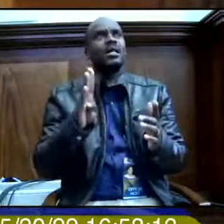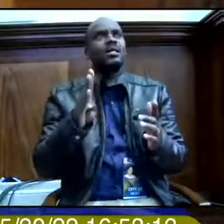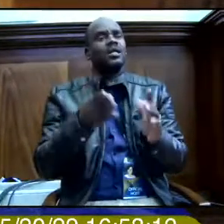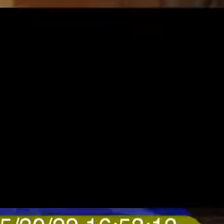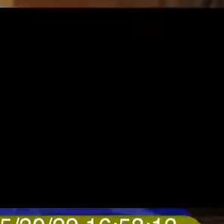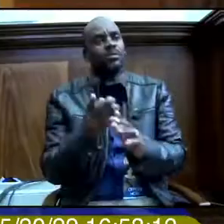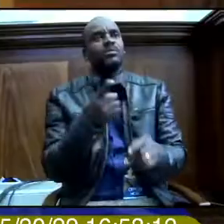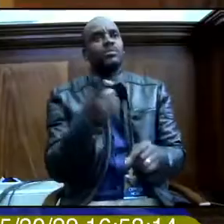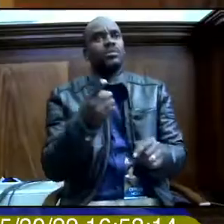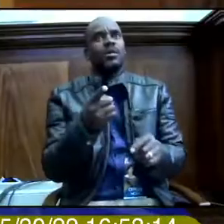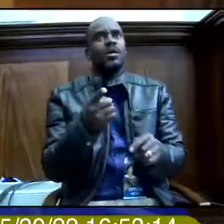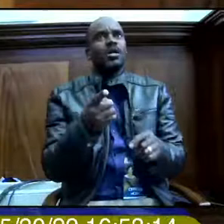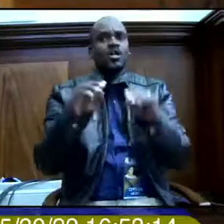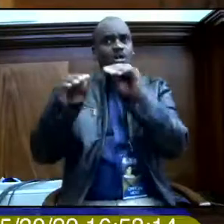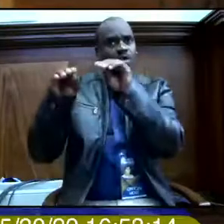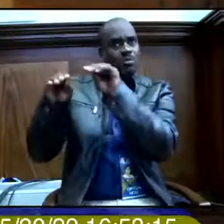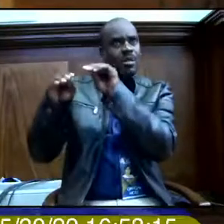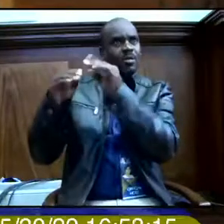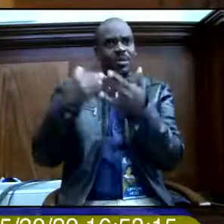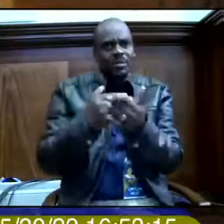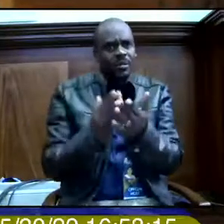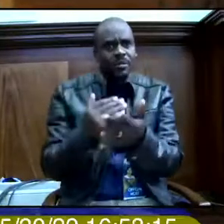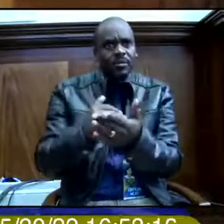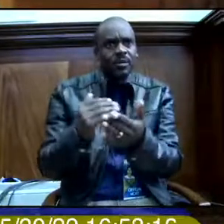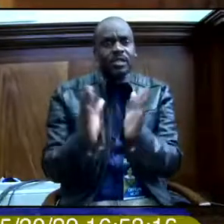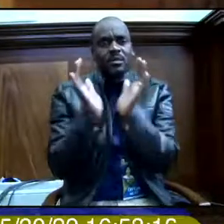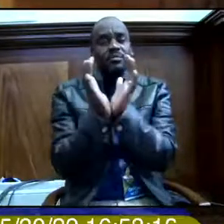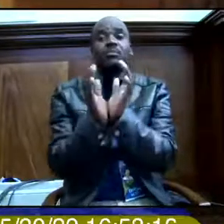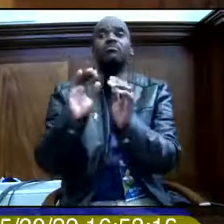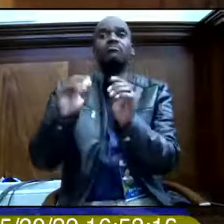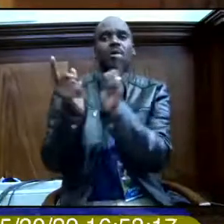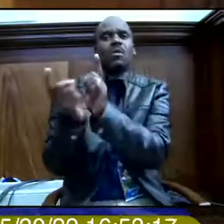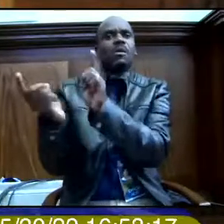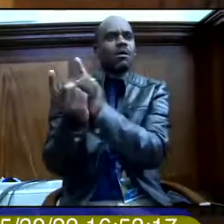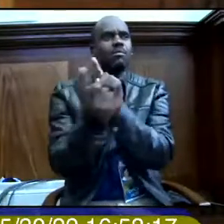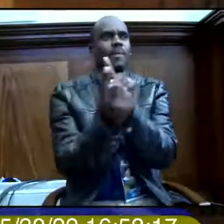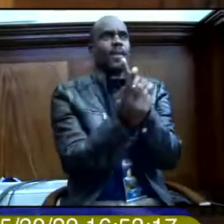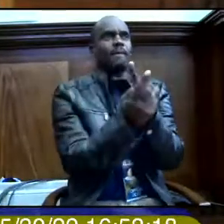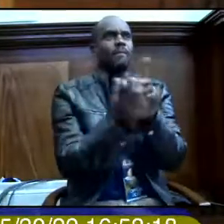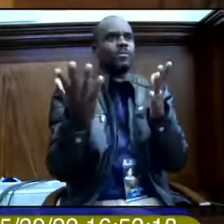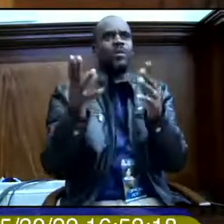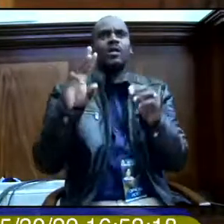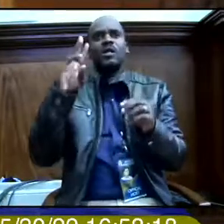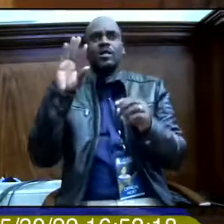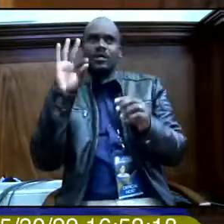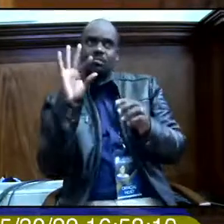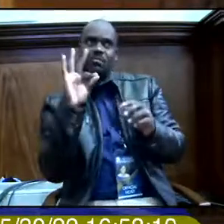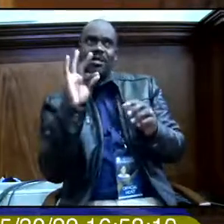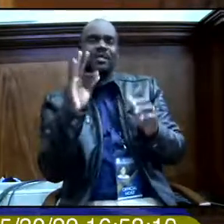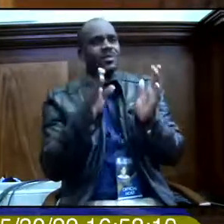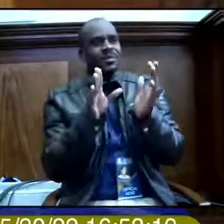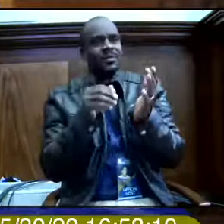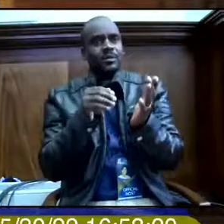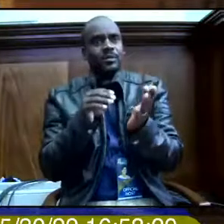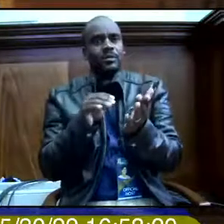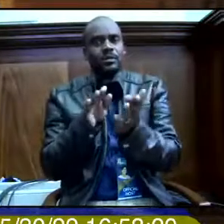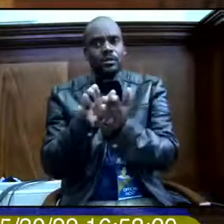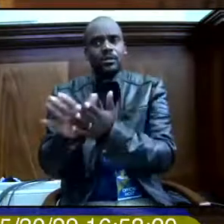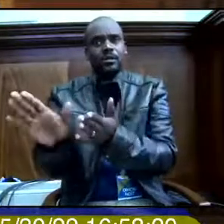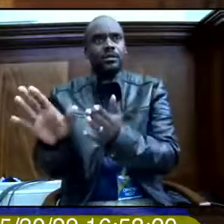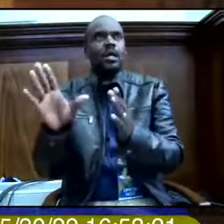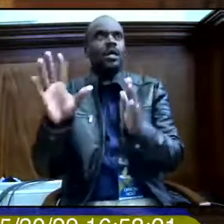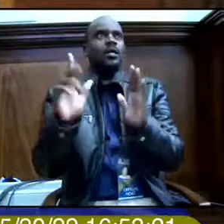public participation we come here and get the confederal mandate and we send to national the law gets